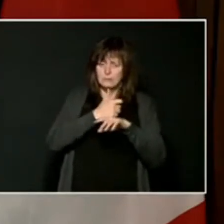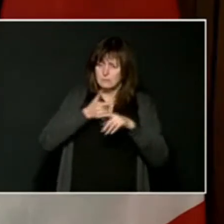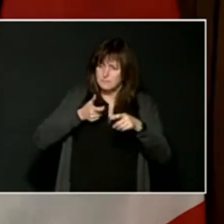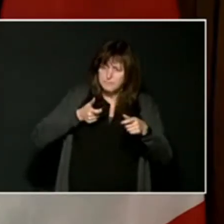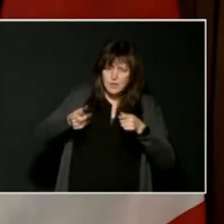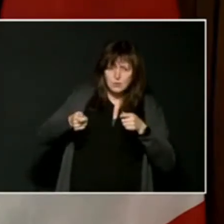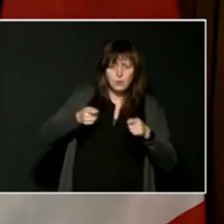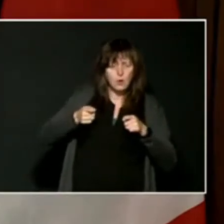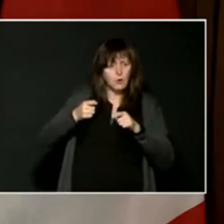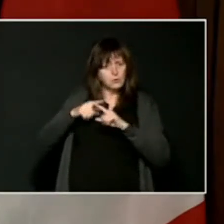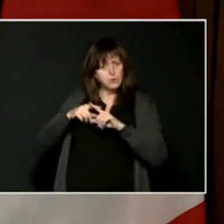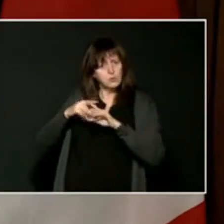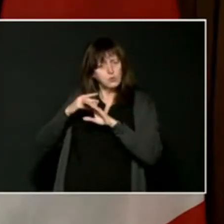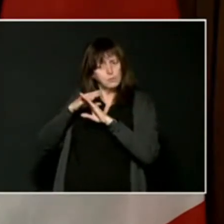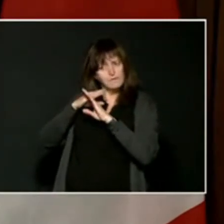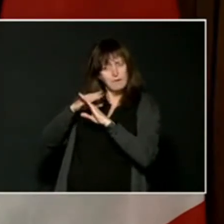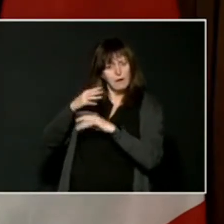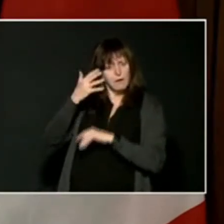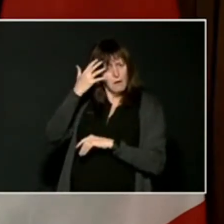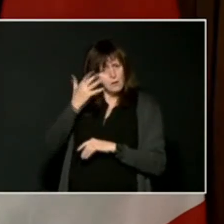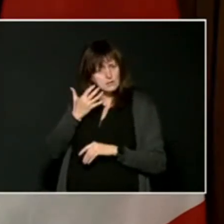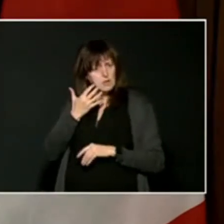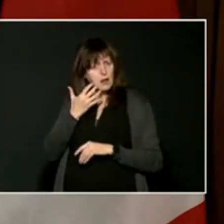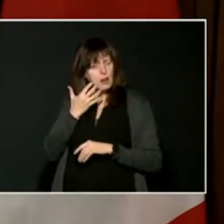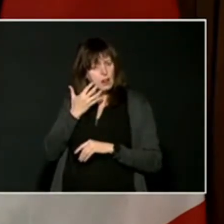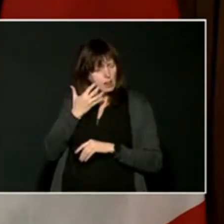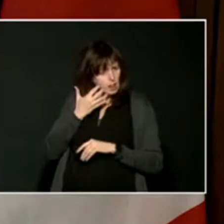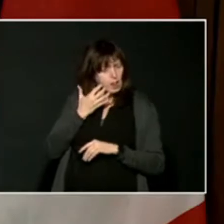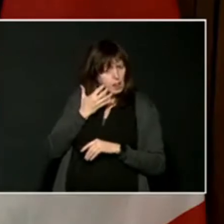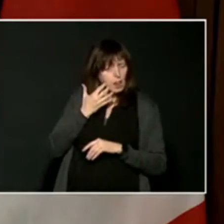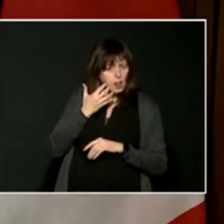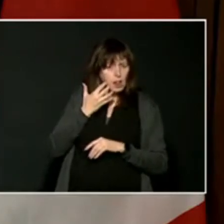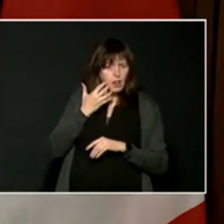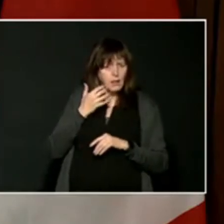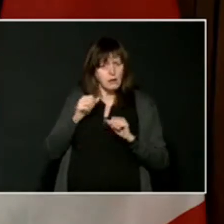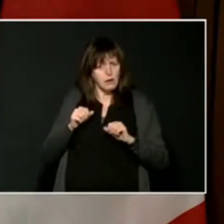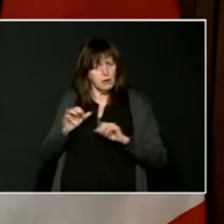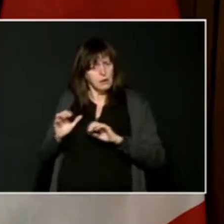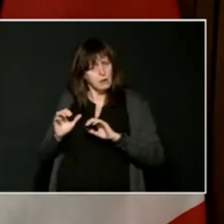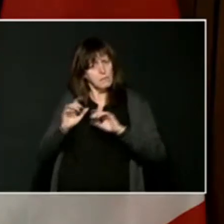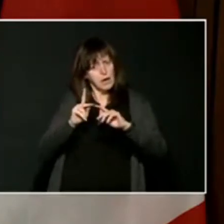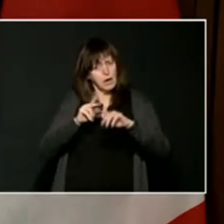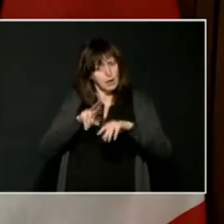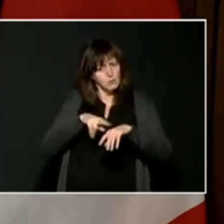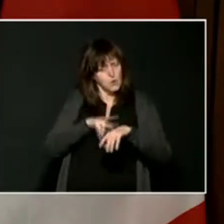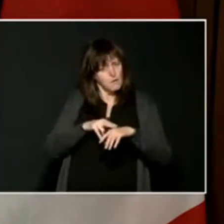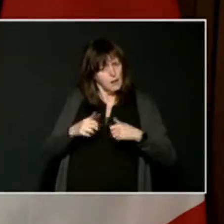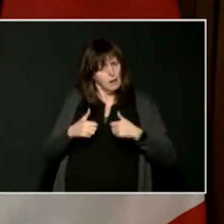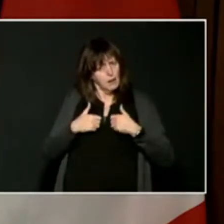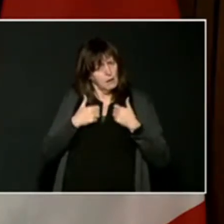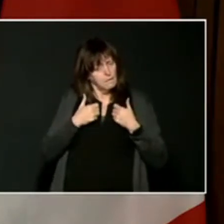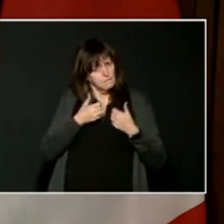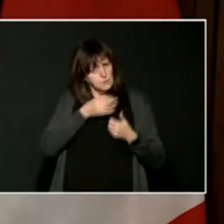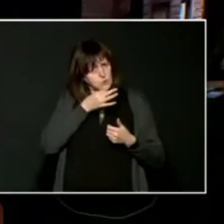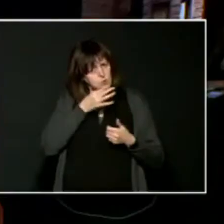and we can get back to a normal life as quickly as possible.